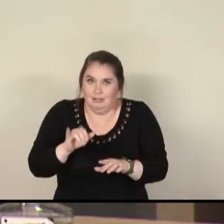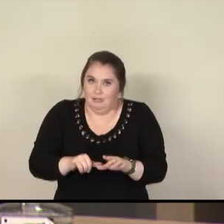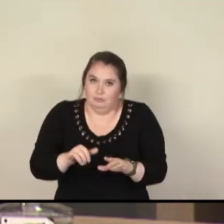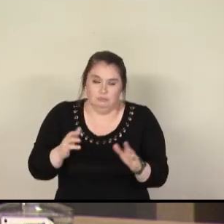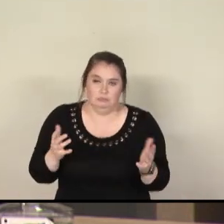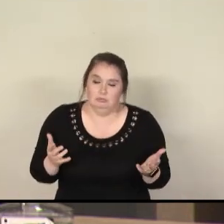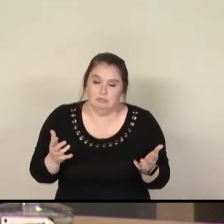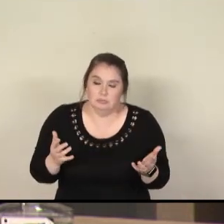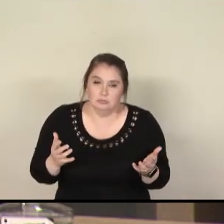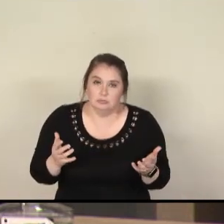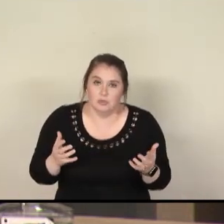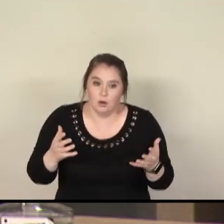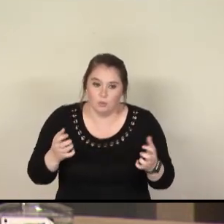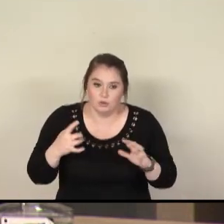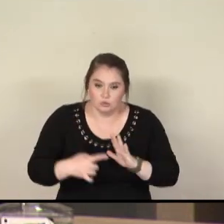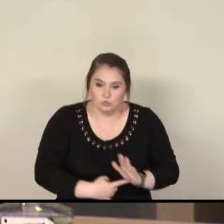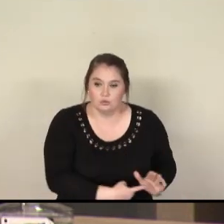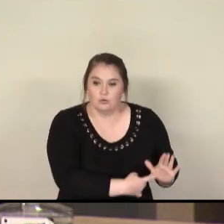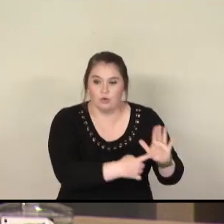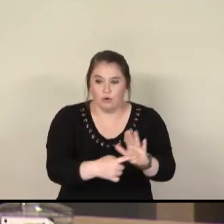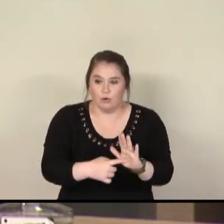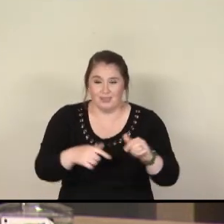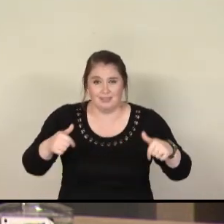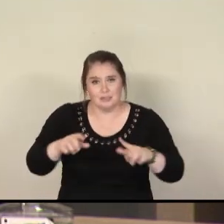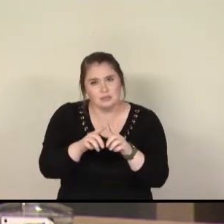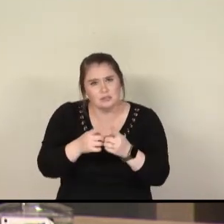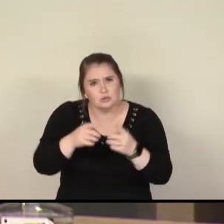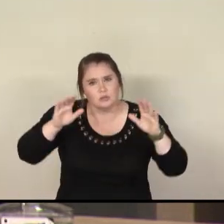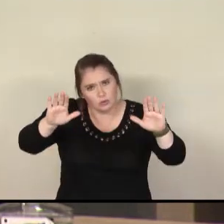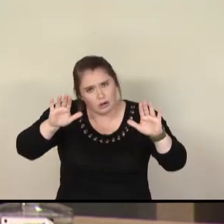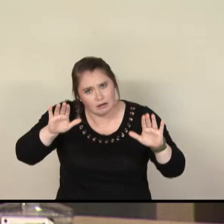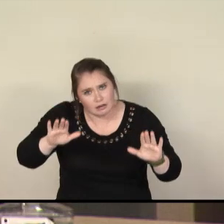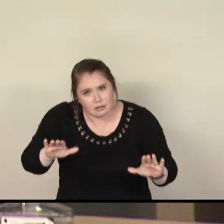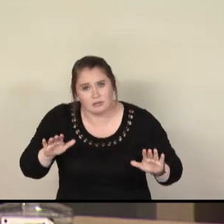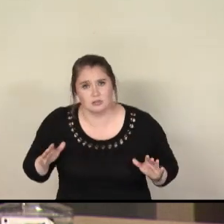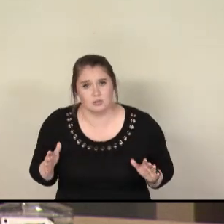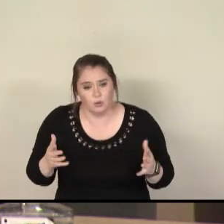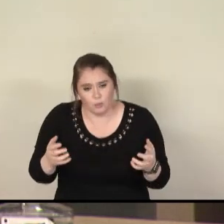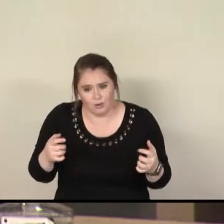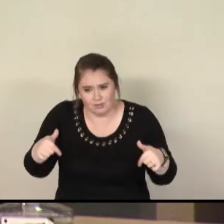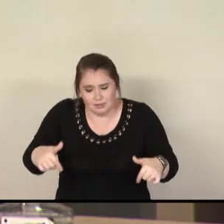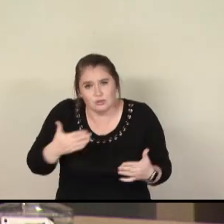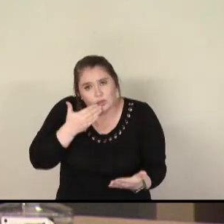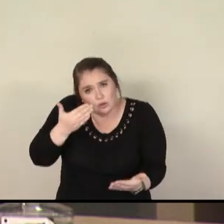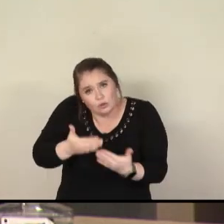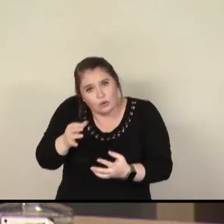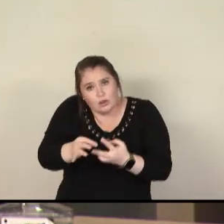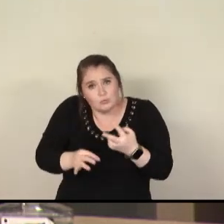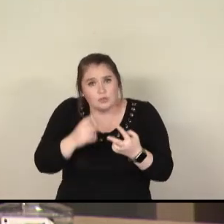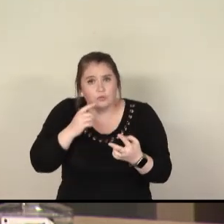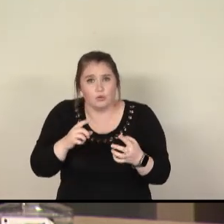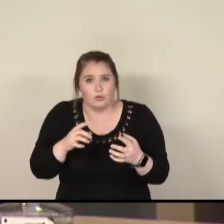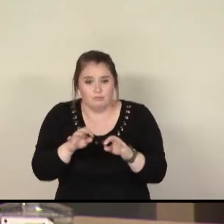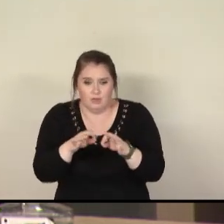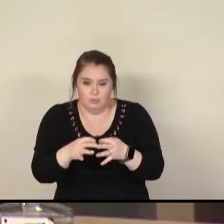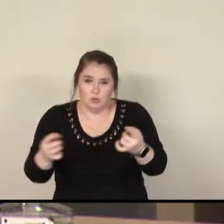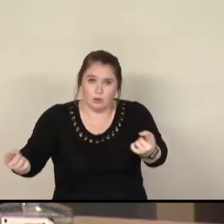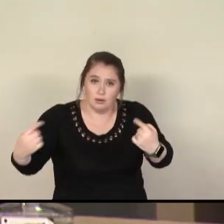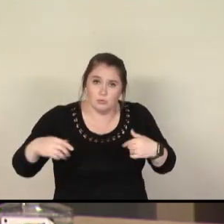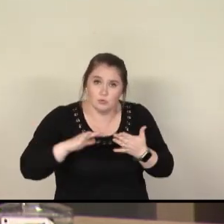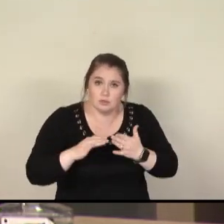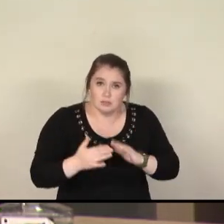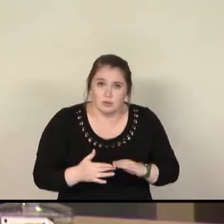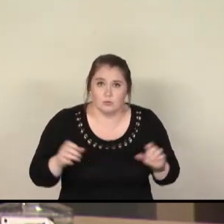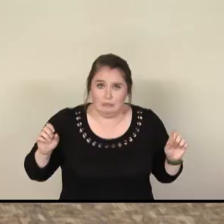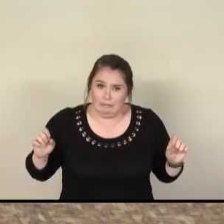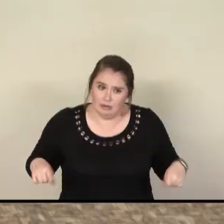to shed new light on the greatness of this district, to make this a wonderful option for families moving to town.